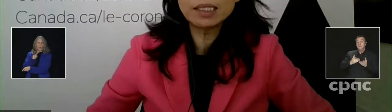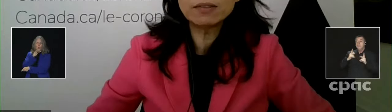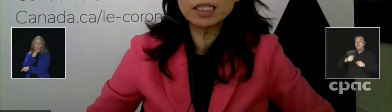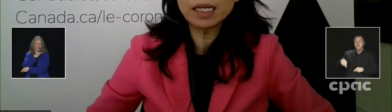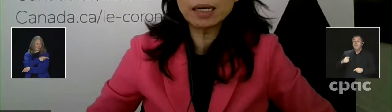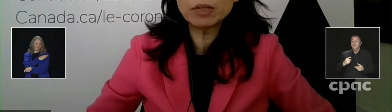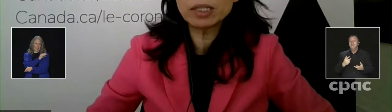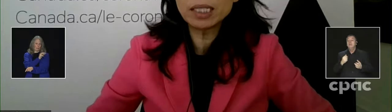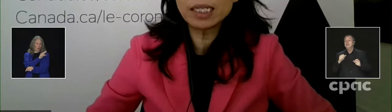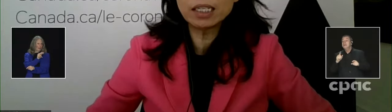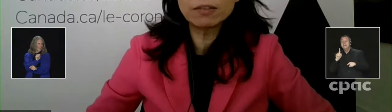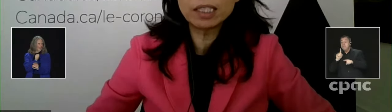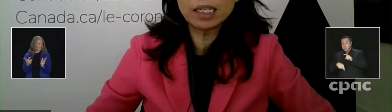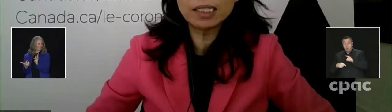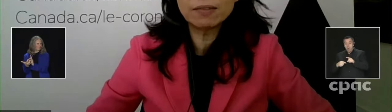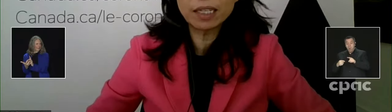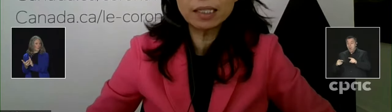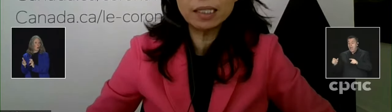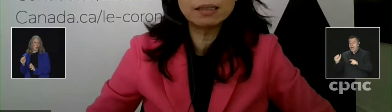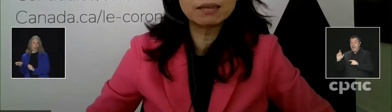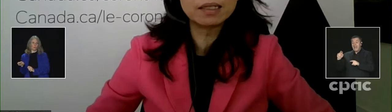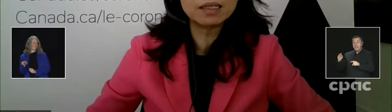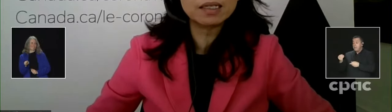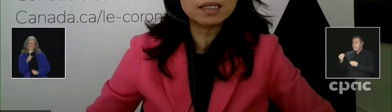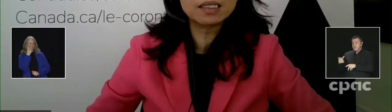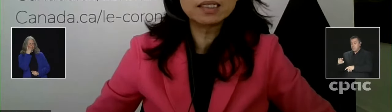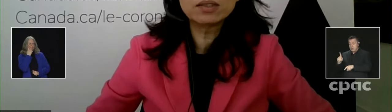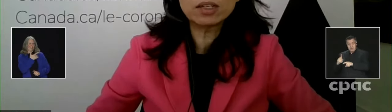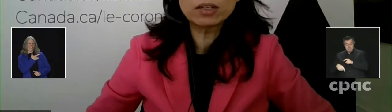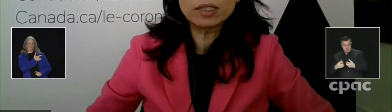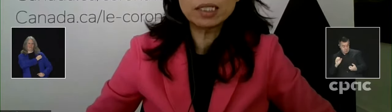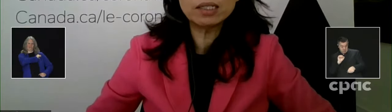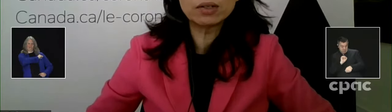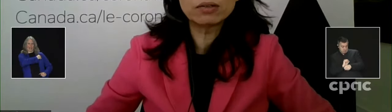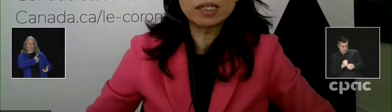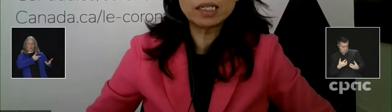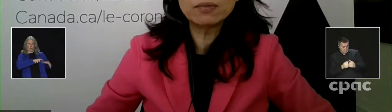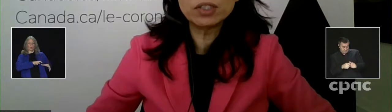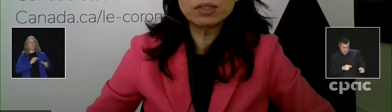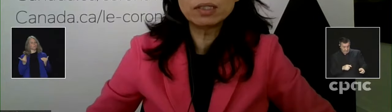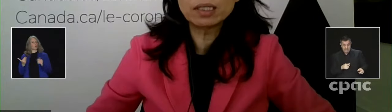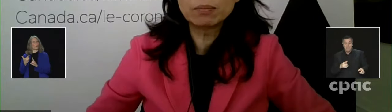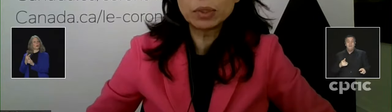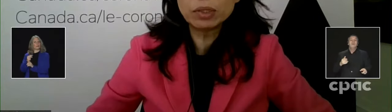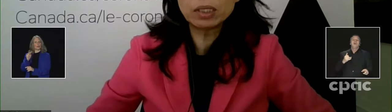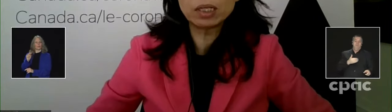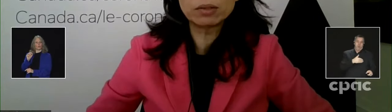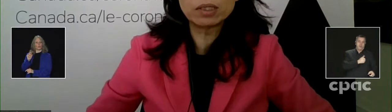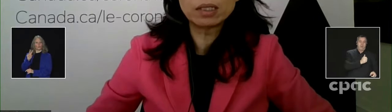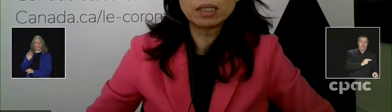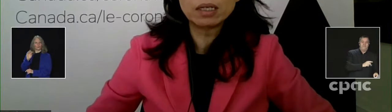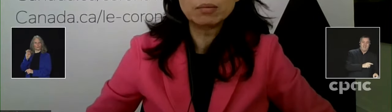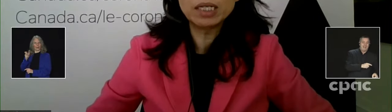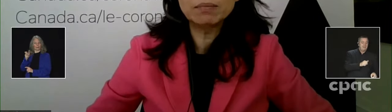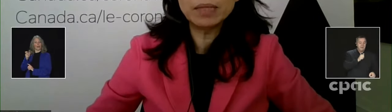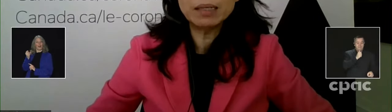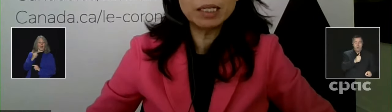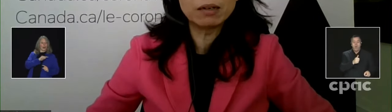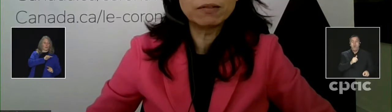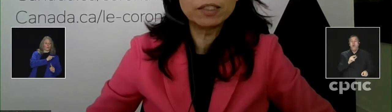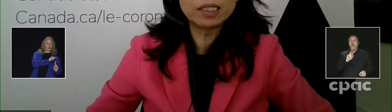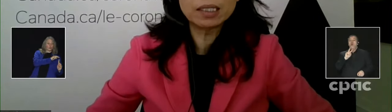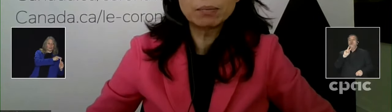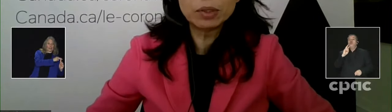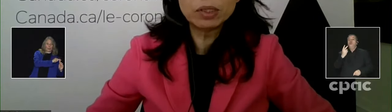to receive an mRNA COVID-19 vaccine. It is not currently authorized for use as a booster dose, but it may